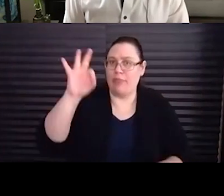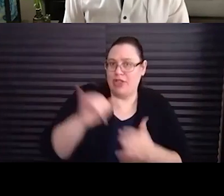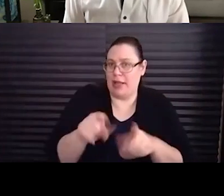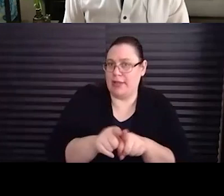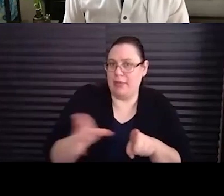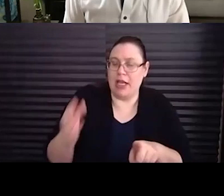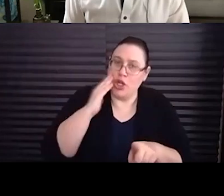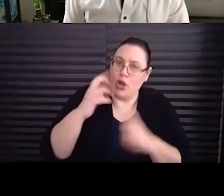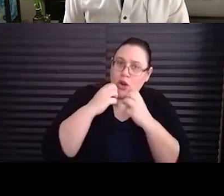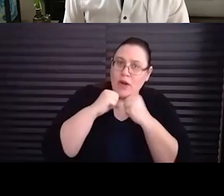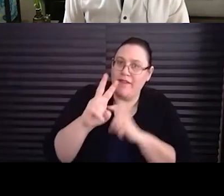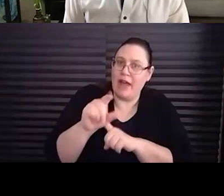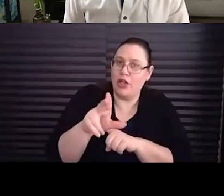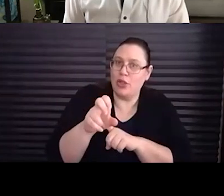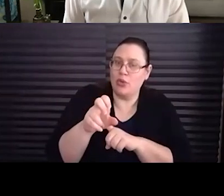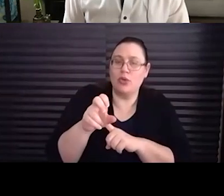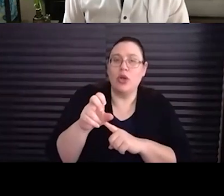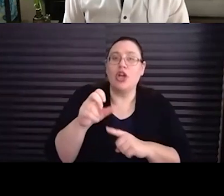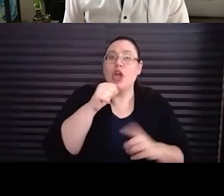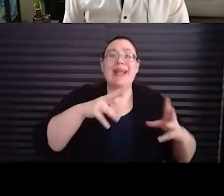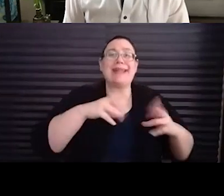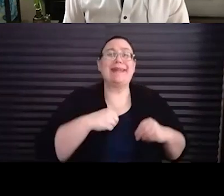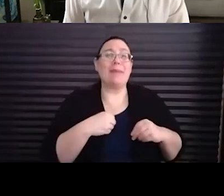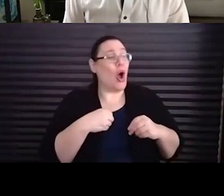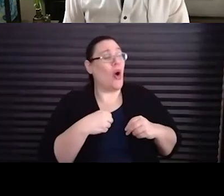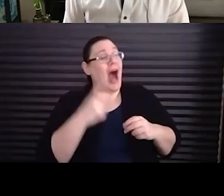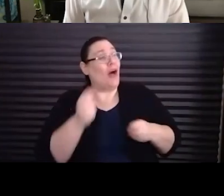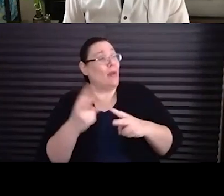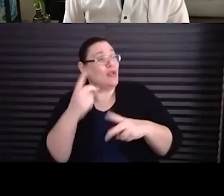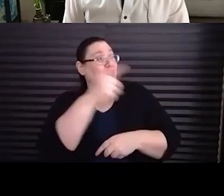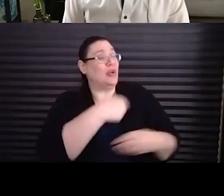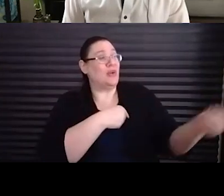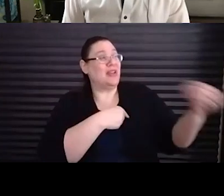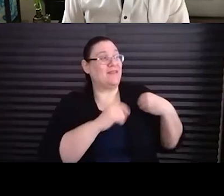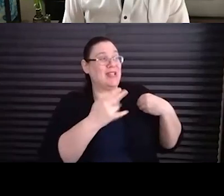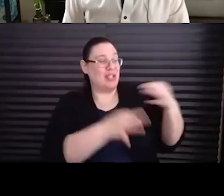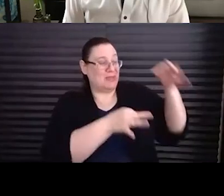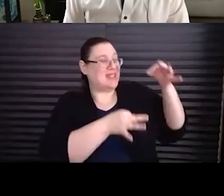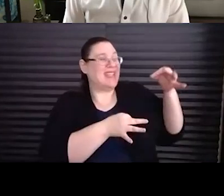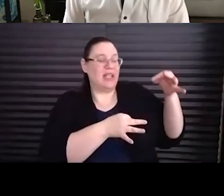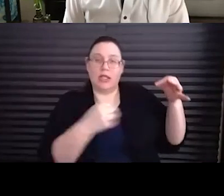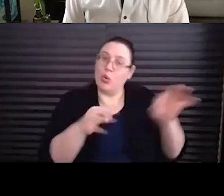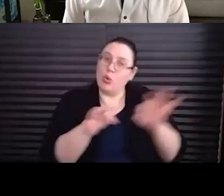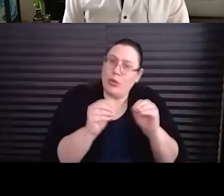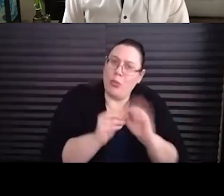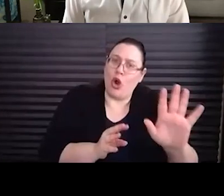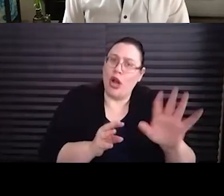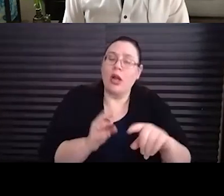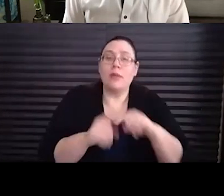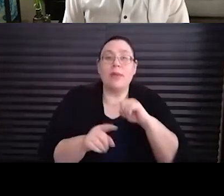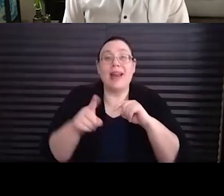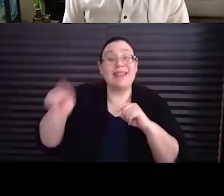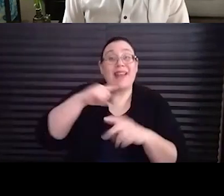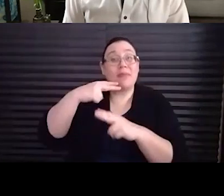know your value. Don't accept a bag of chips for a post. But, you know, as Ayanna said and others have said, setting yourself